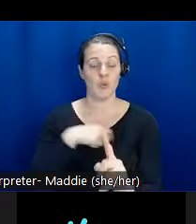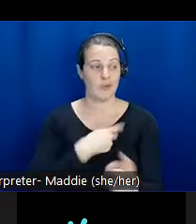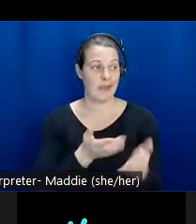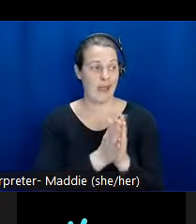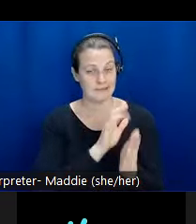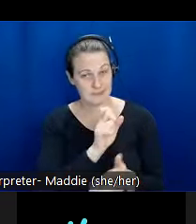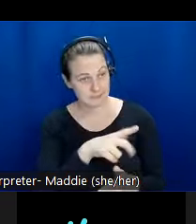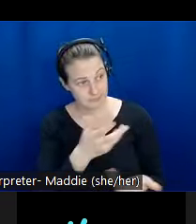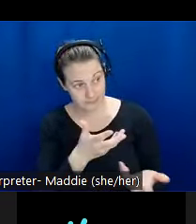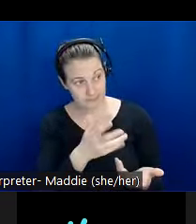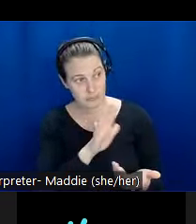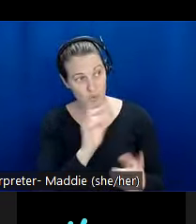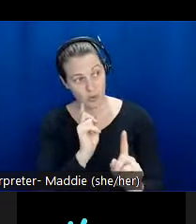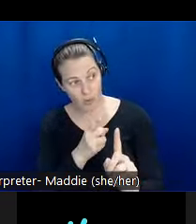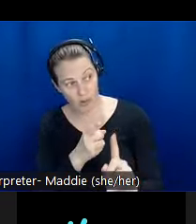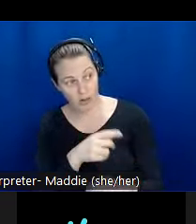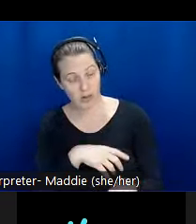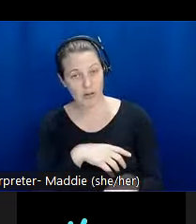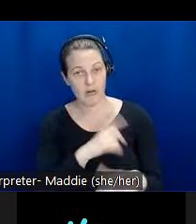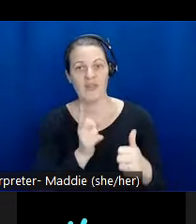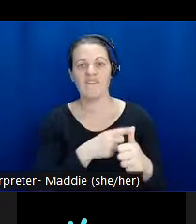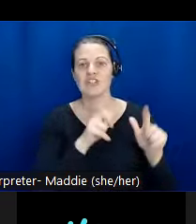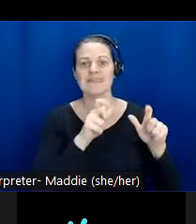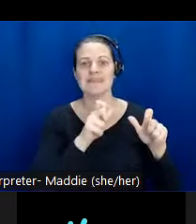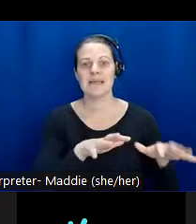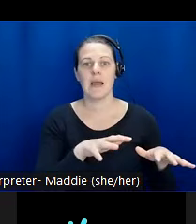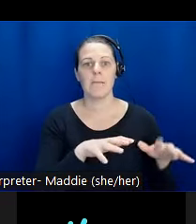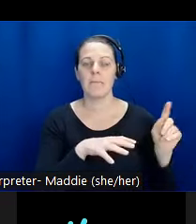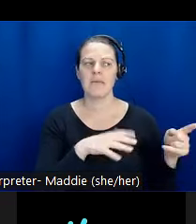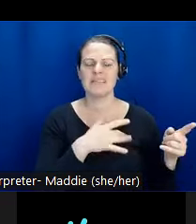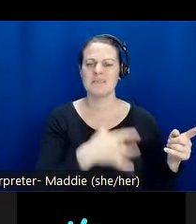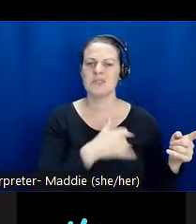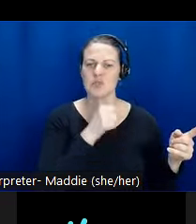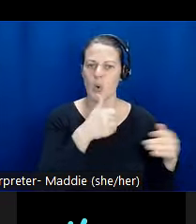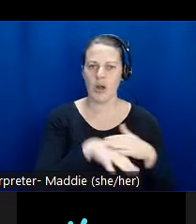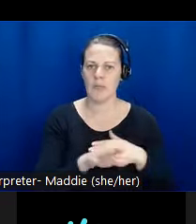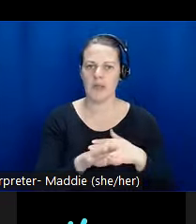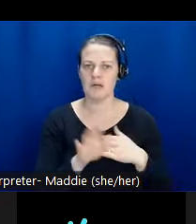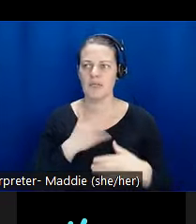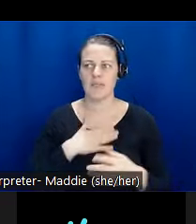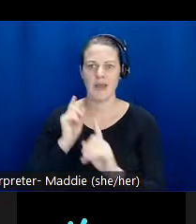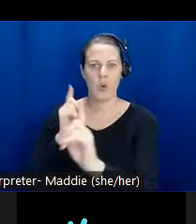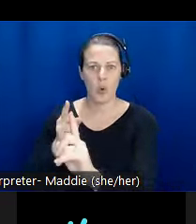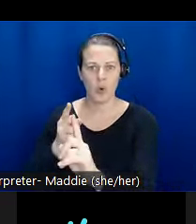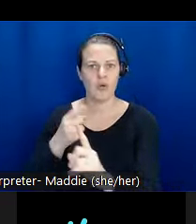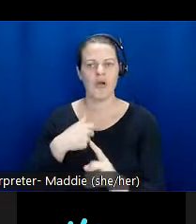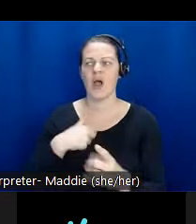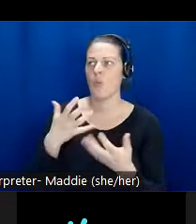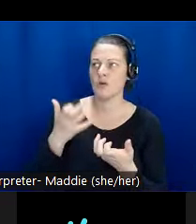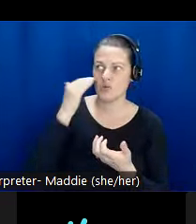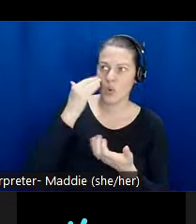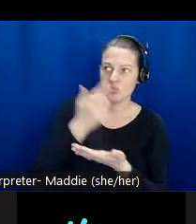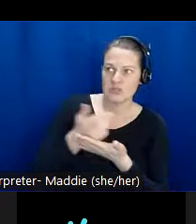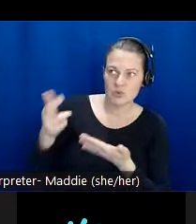We often, the first exam, patients don't really come in with a visual goal. They just want to know what's available. And then as the years go on and